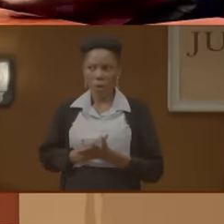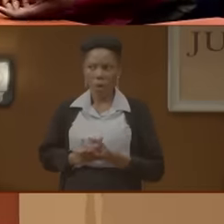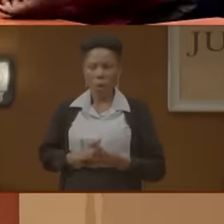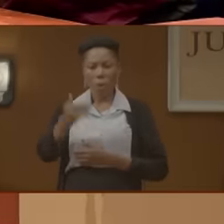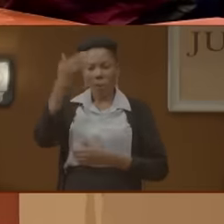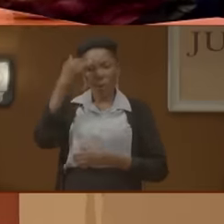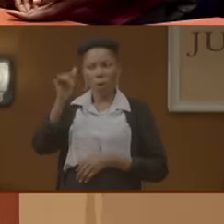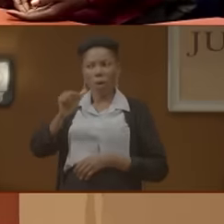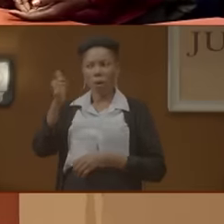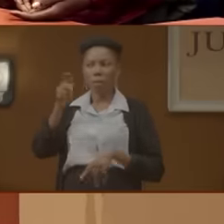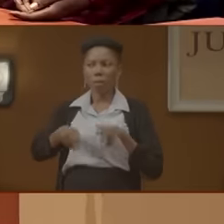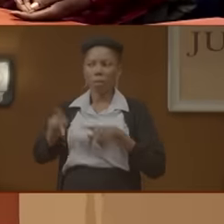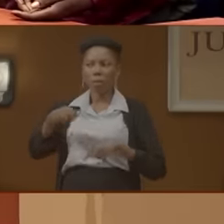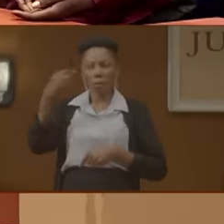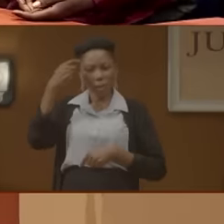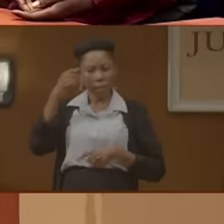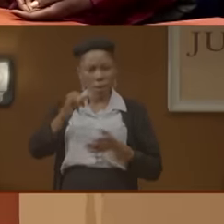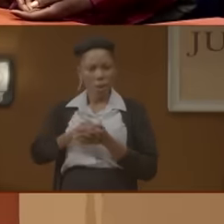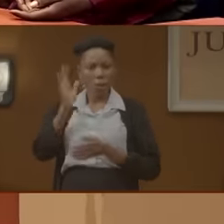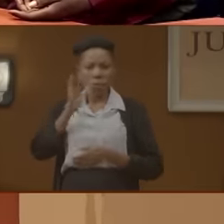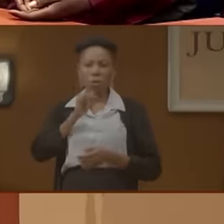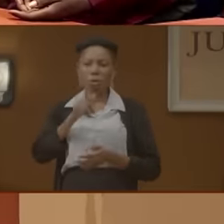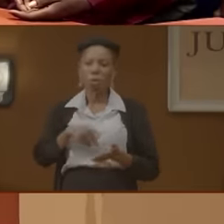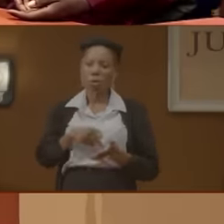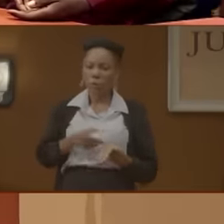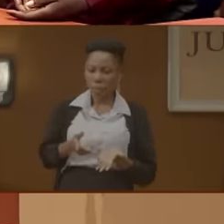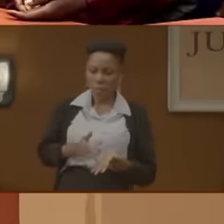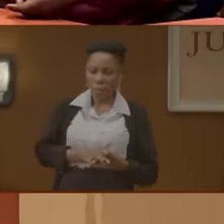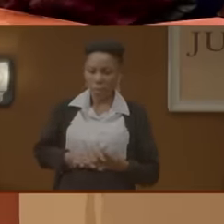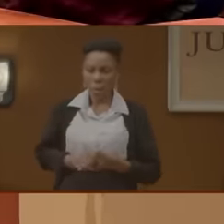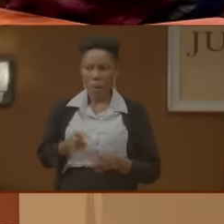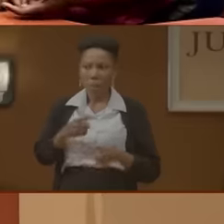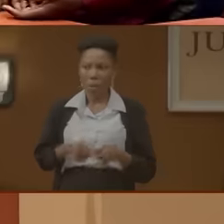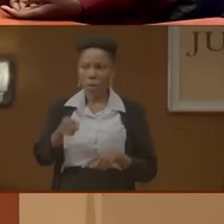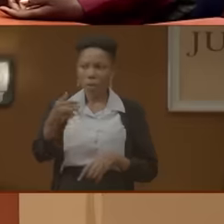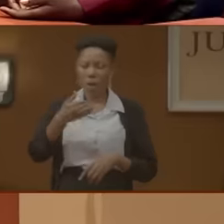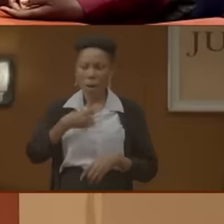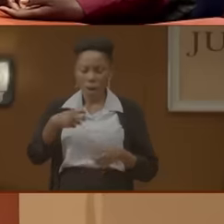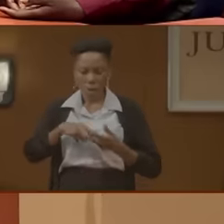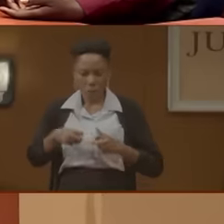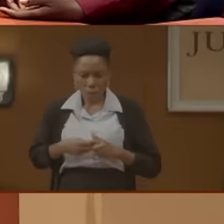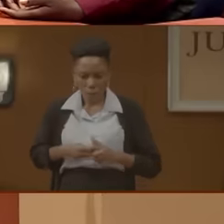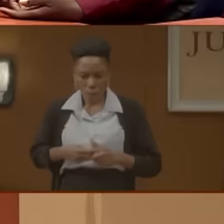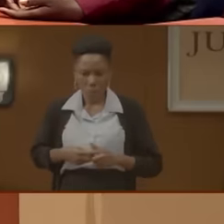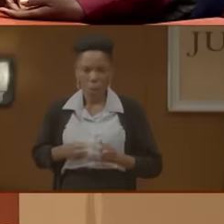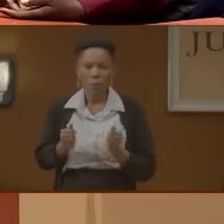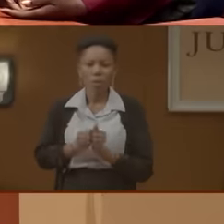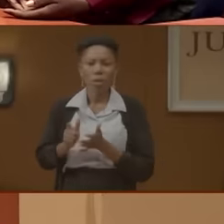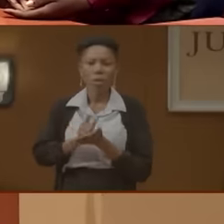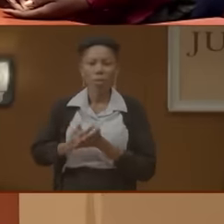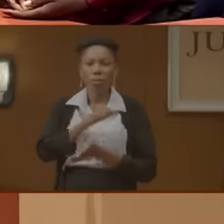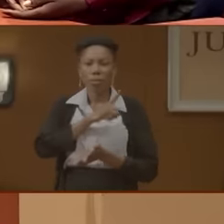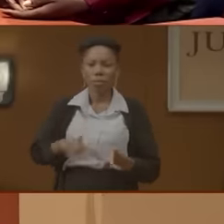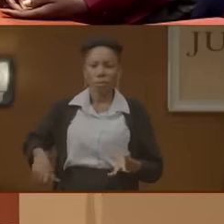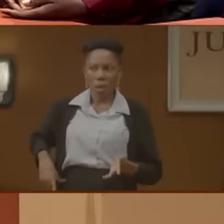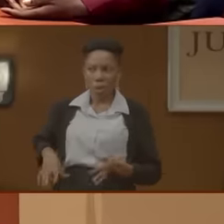could not pay. And I was doing that. Now, the landlord kept on having issues. She kept on having issues with the landlord. They would give us quit notice. And if I